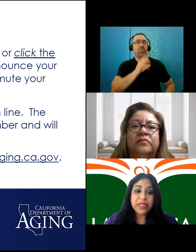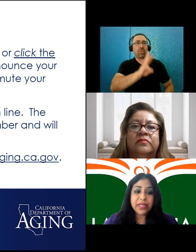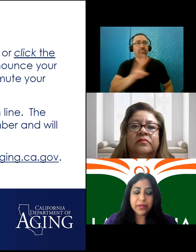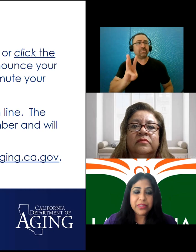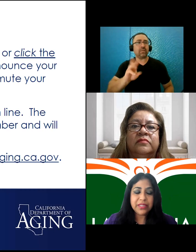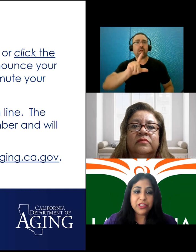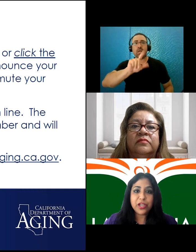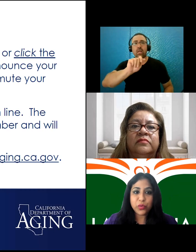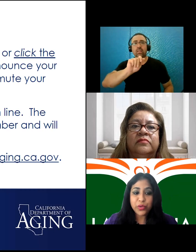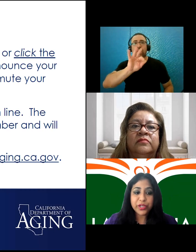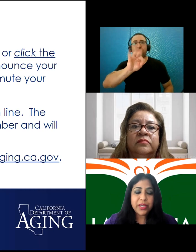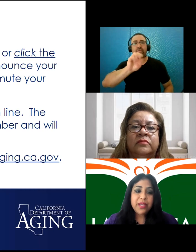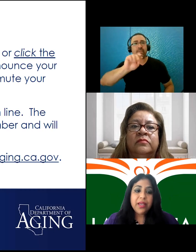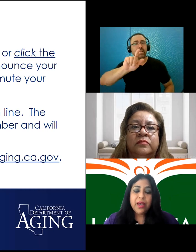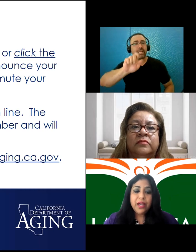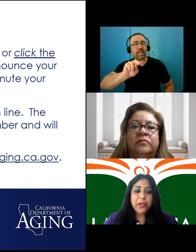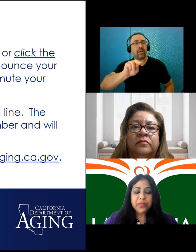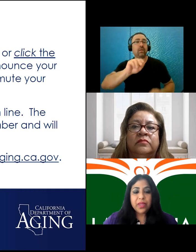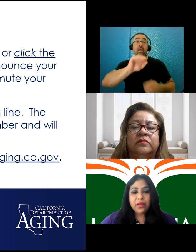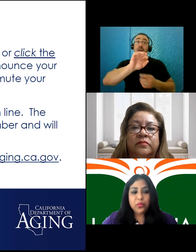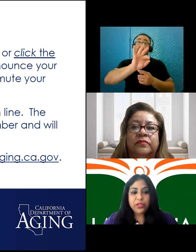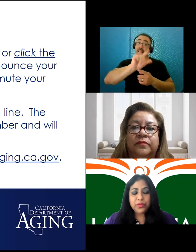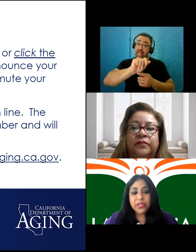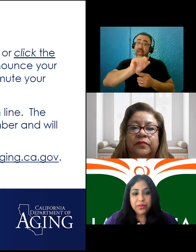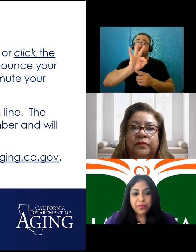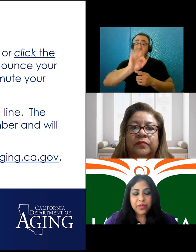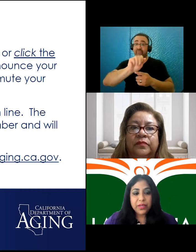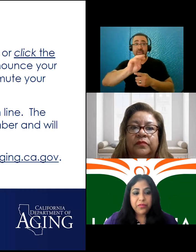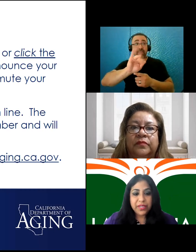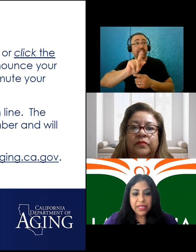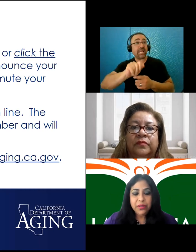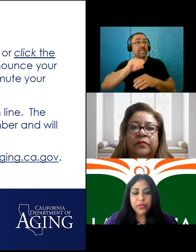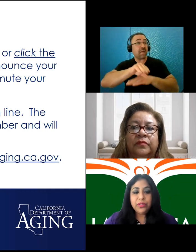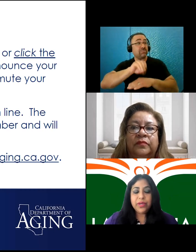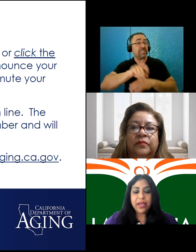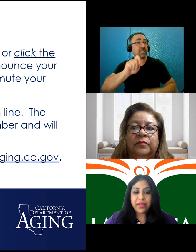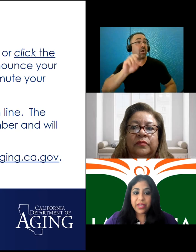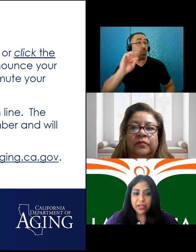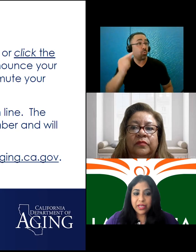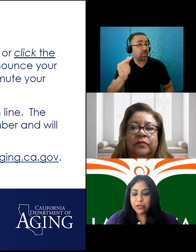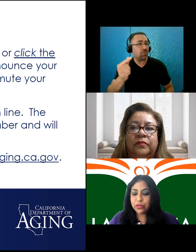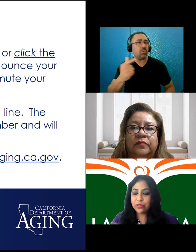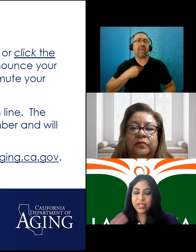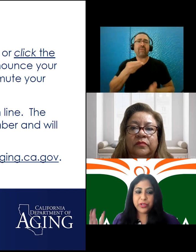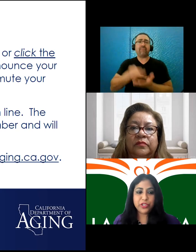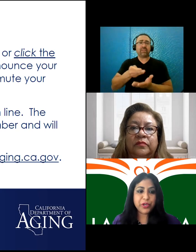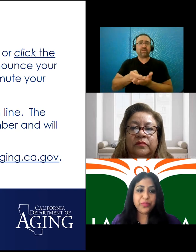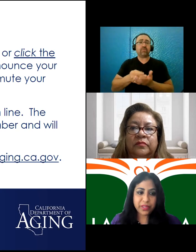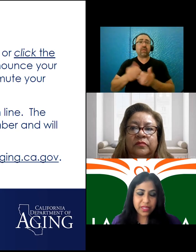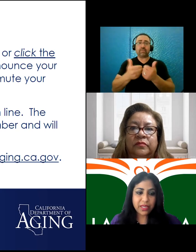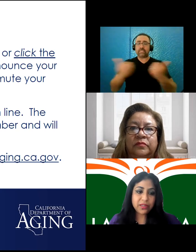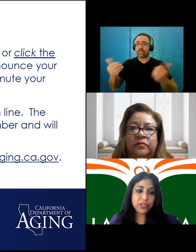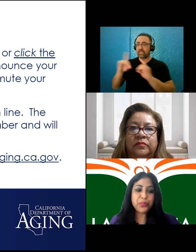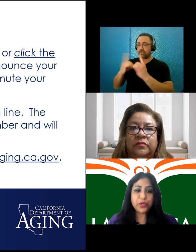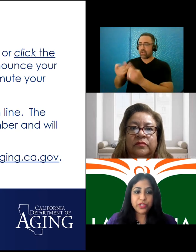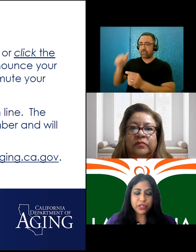at lafamiliacounseling.org. We do receive funding. We do have an actual separate